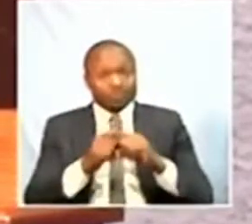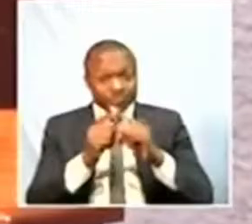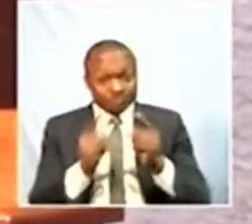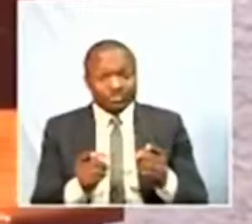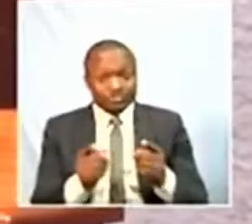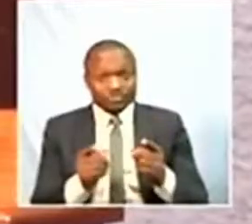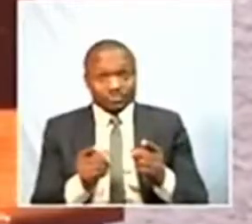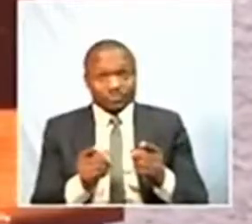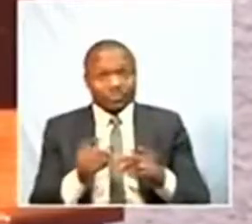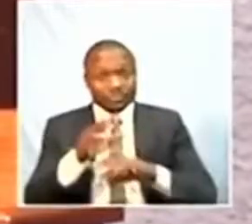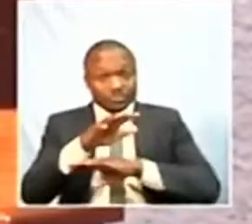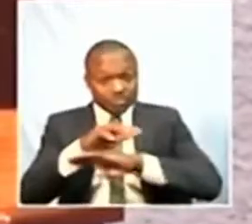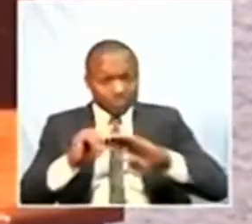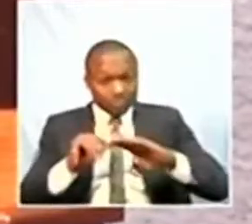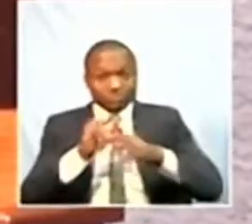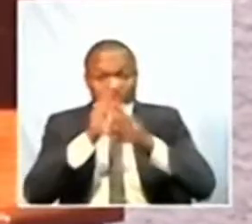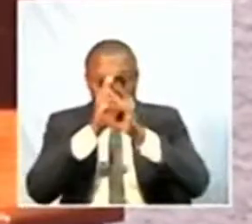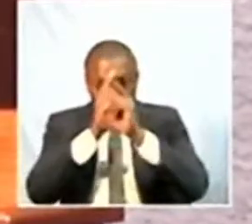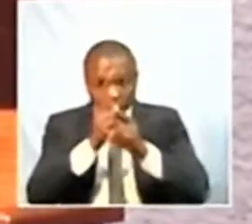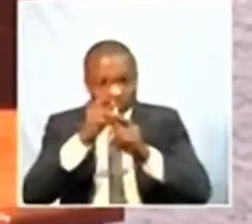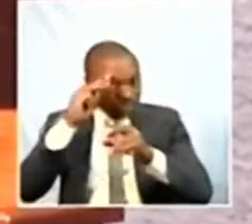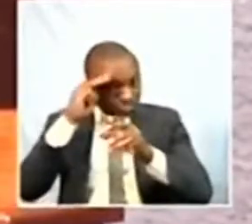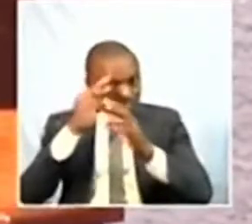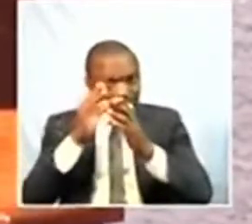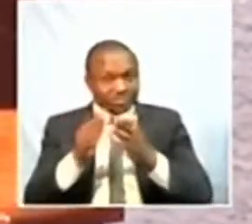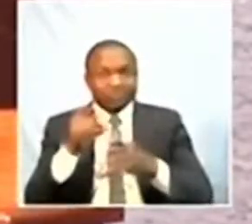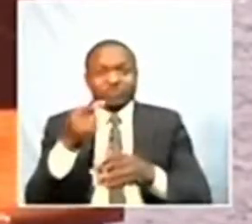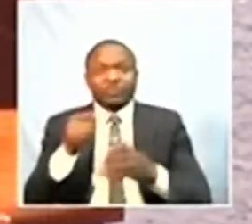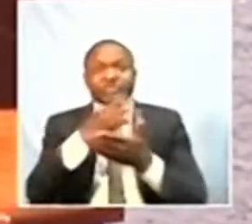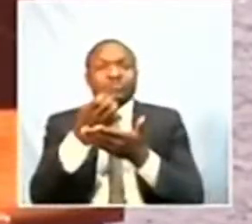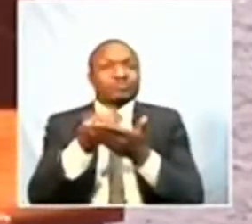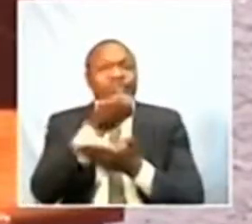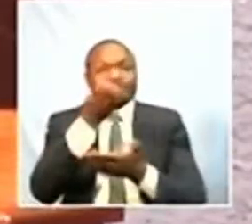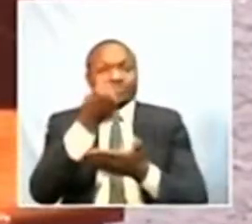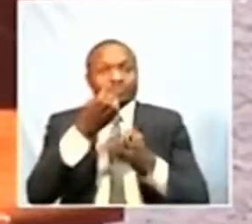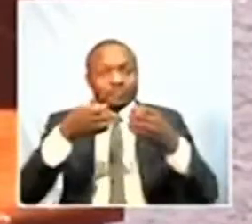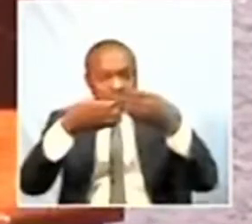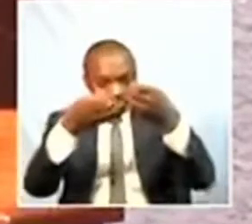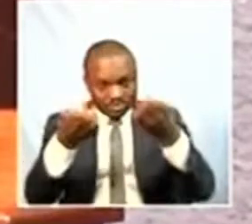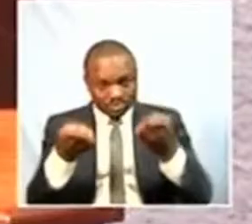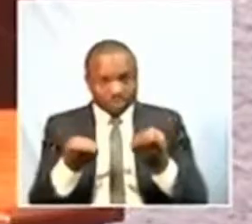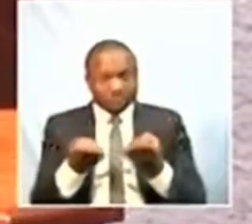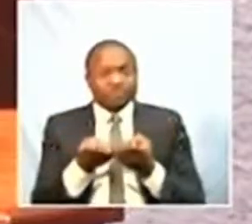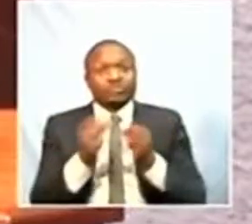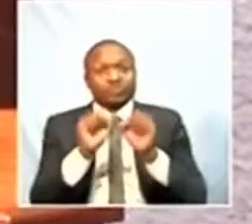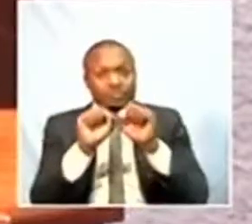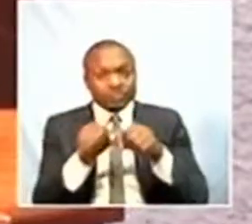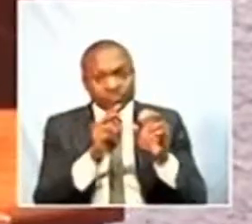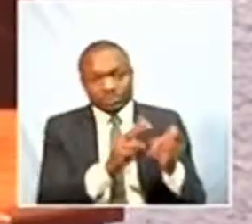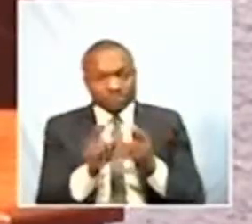am about to call upon the Honorable Minister of Green Economy and Environment. You